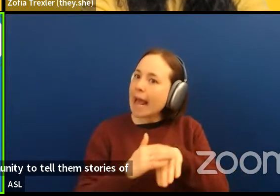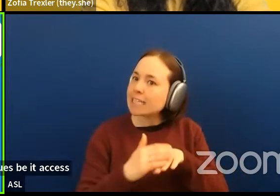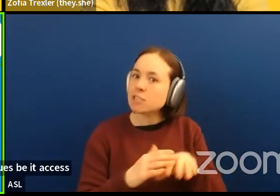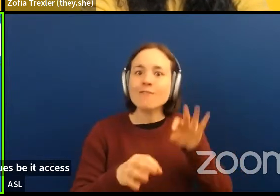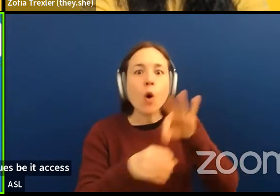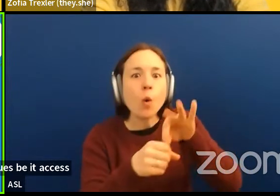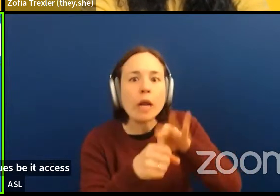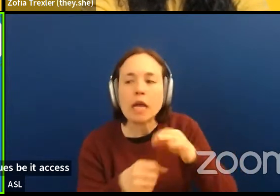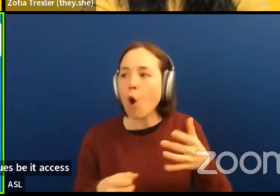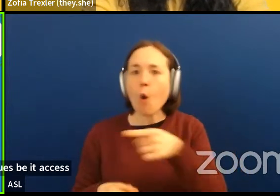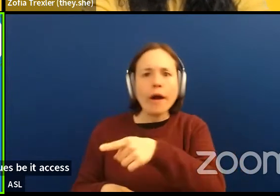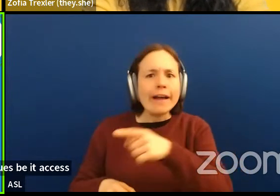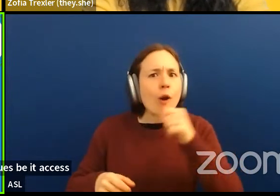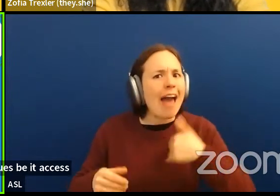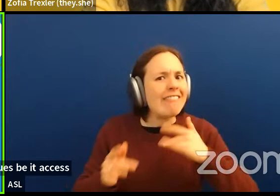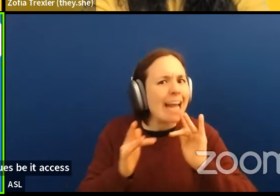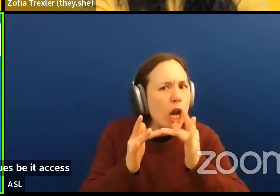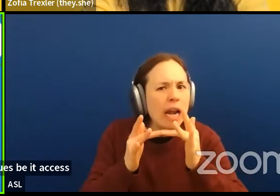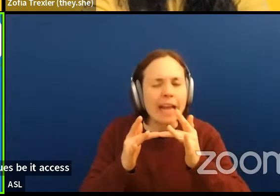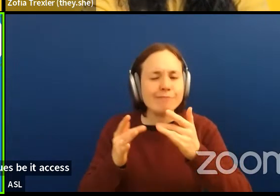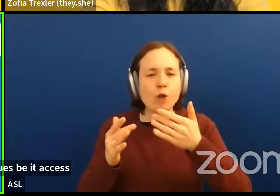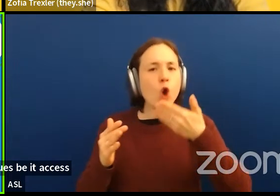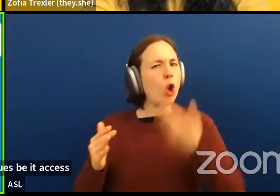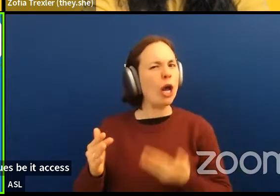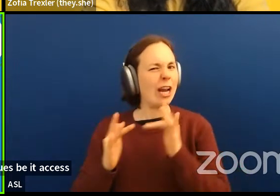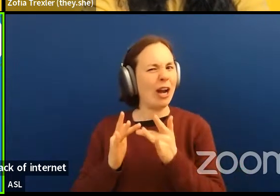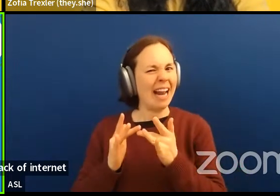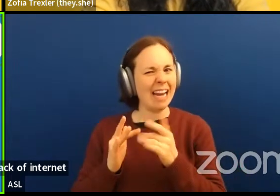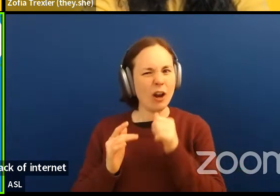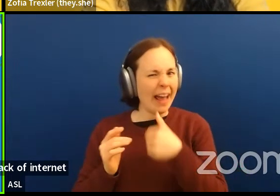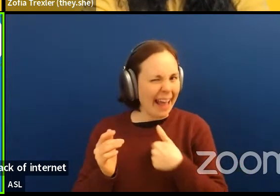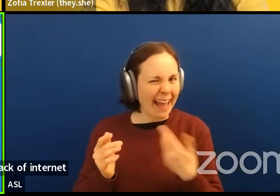lack of internet bandwidth,